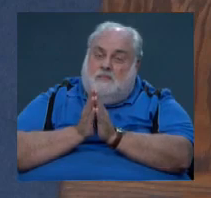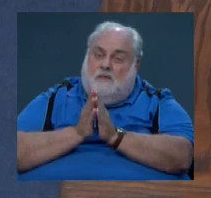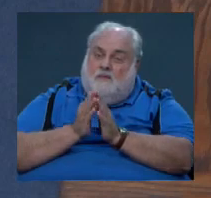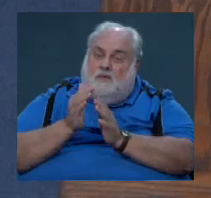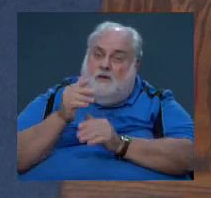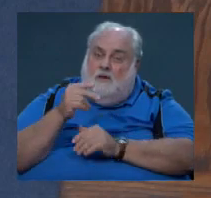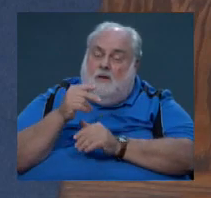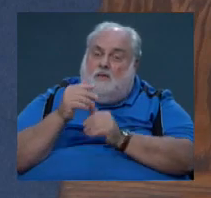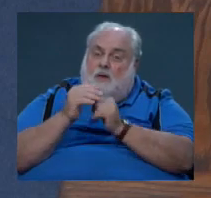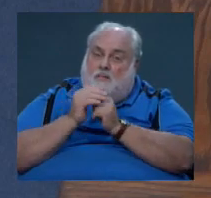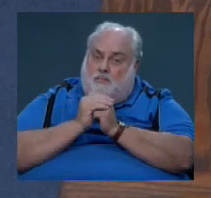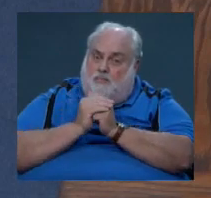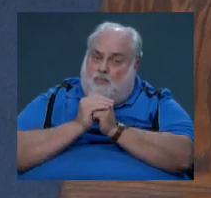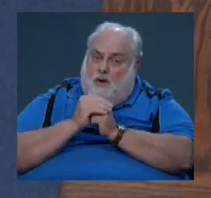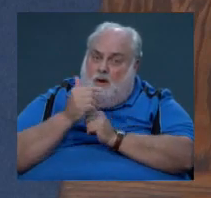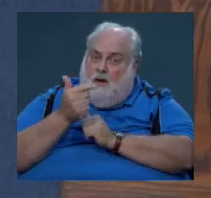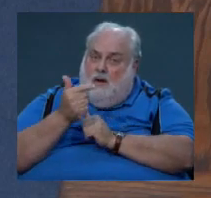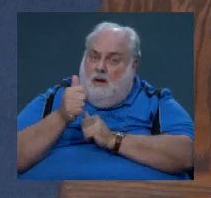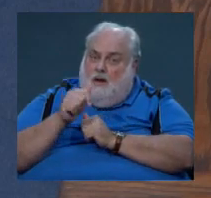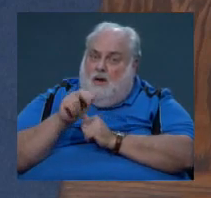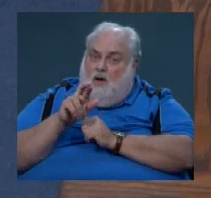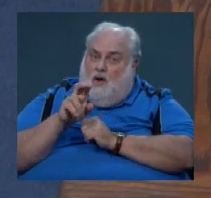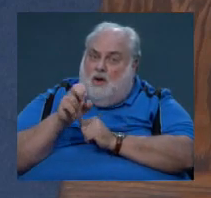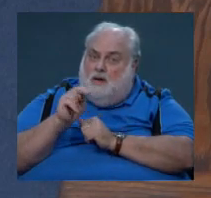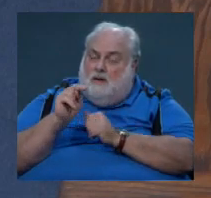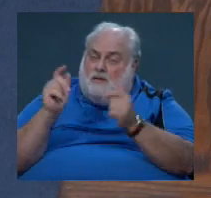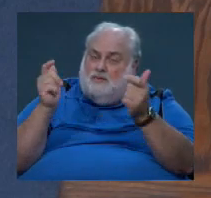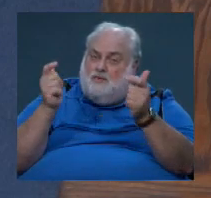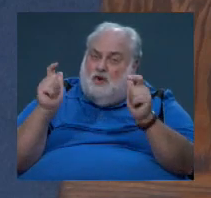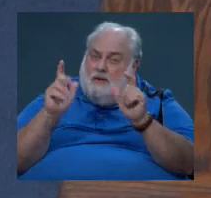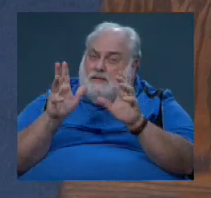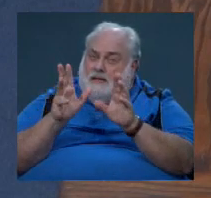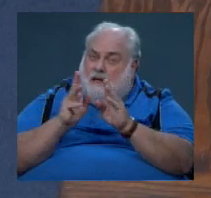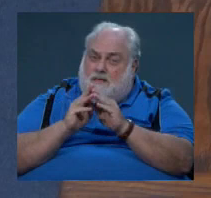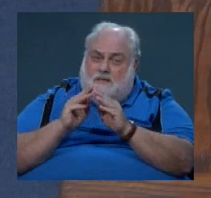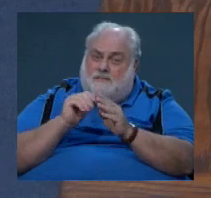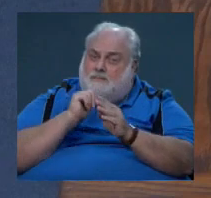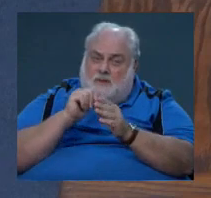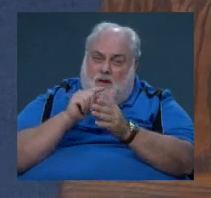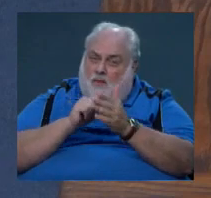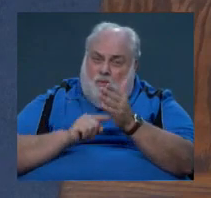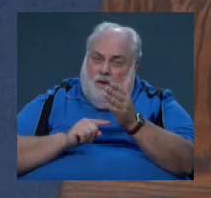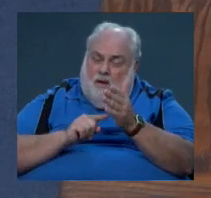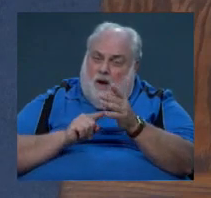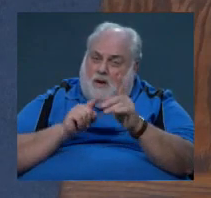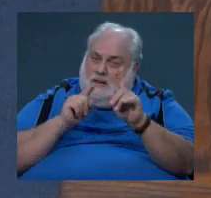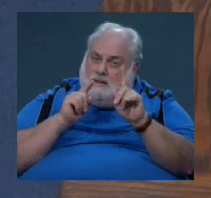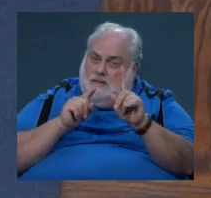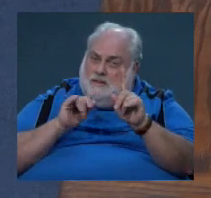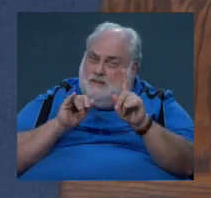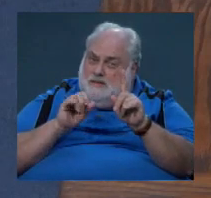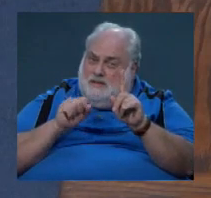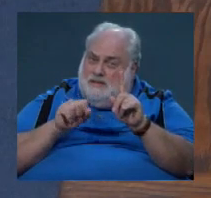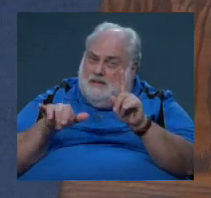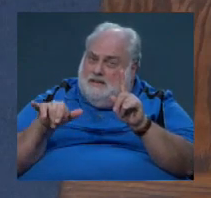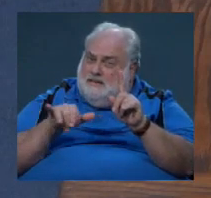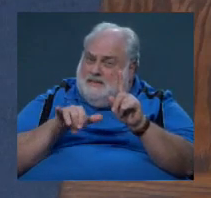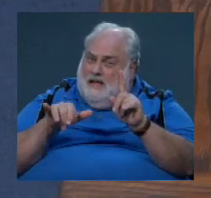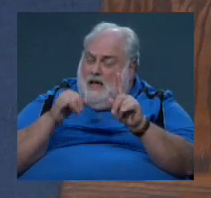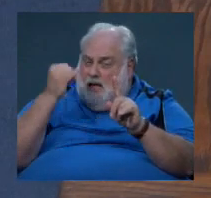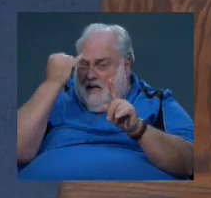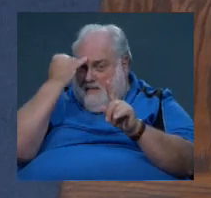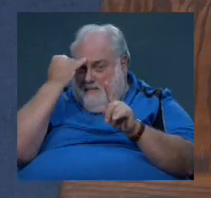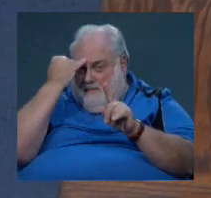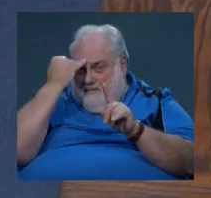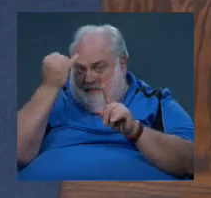garden and large gatherings is not what we want to do. It's the same